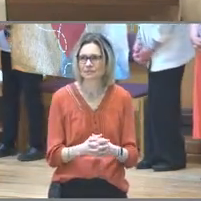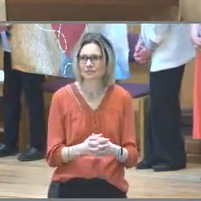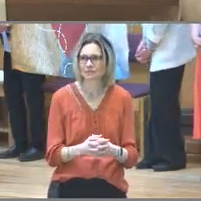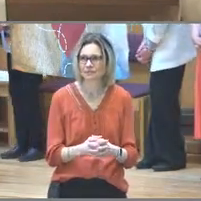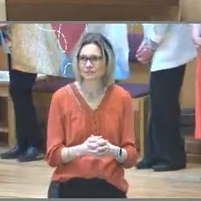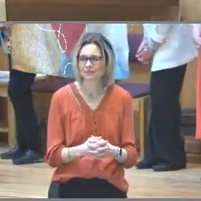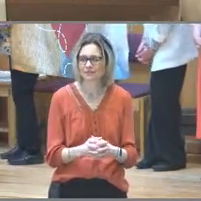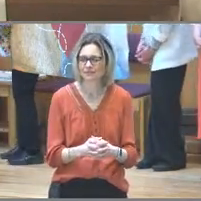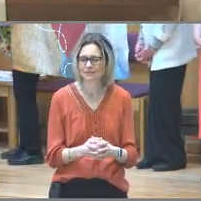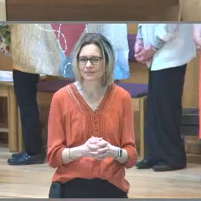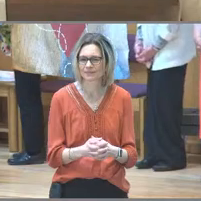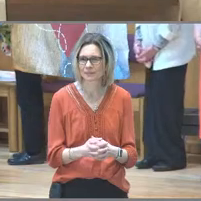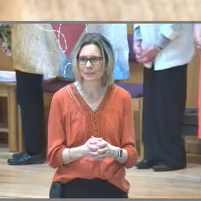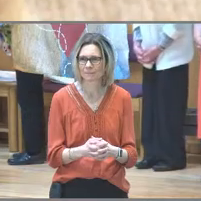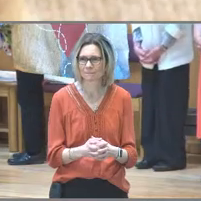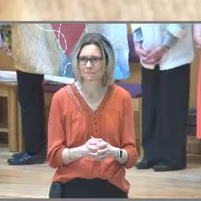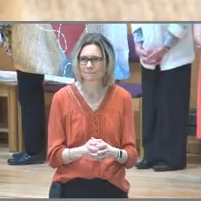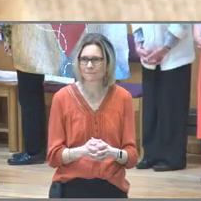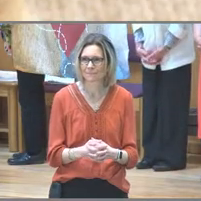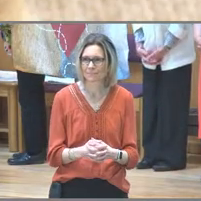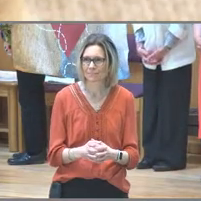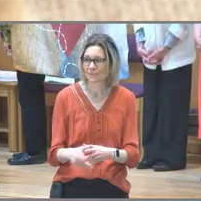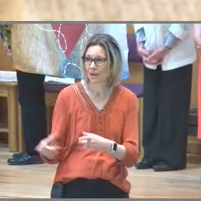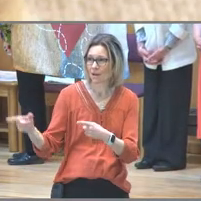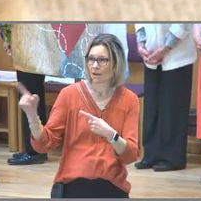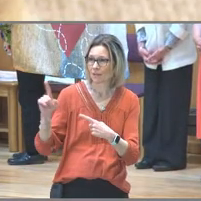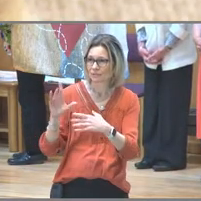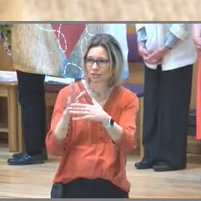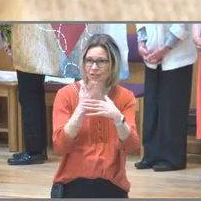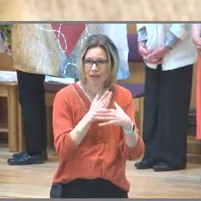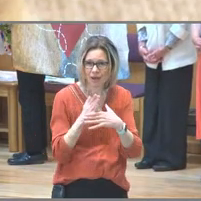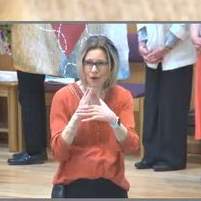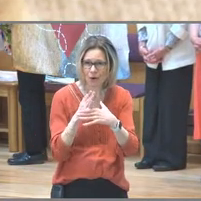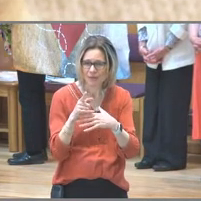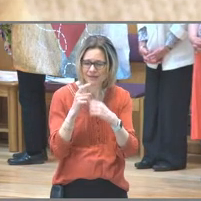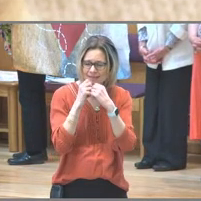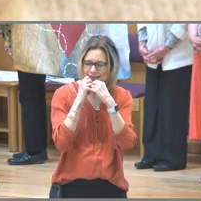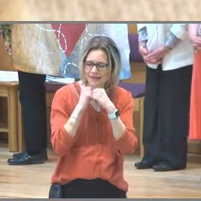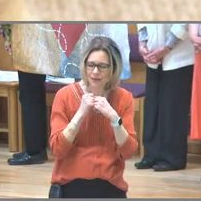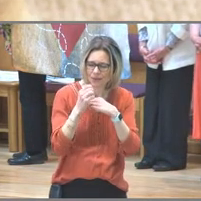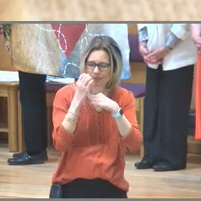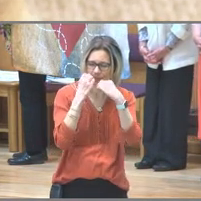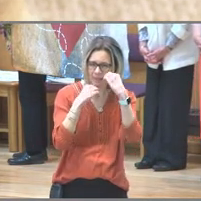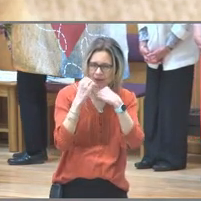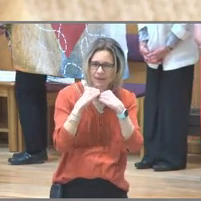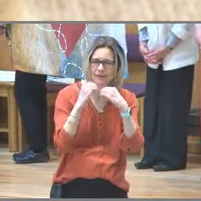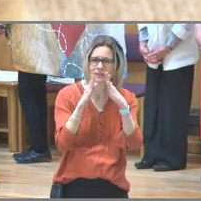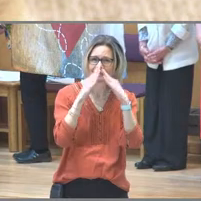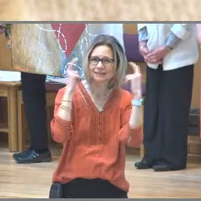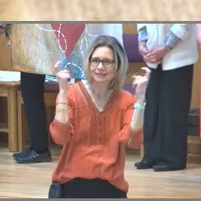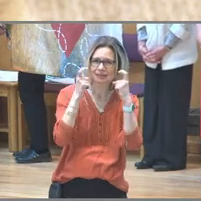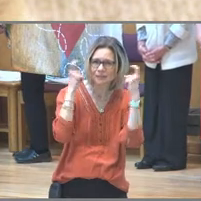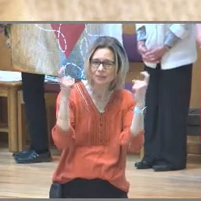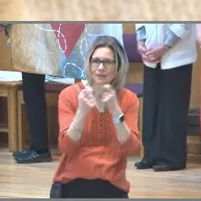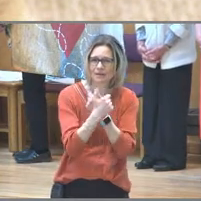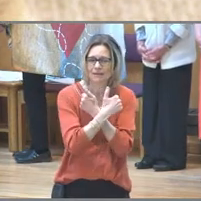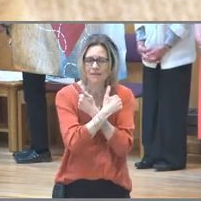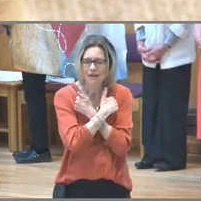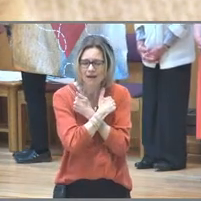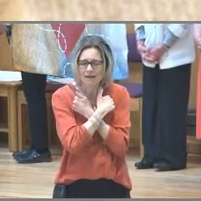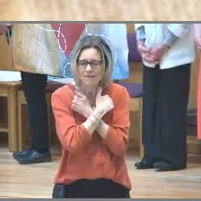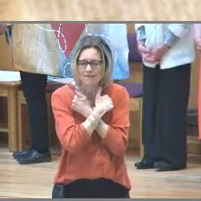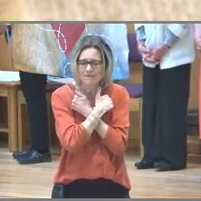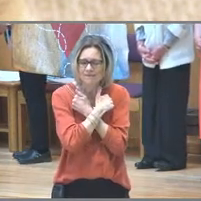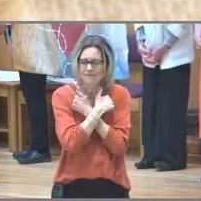this. Come, share. Share in this sacred meal and celebrate the love that